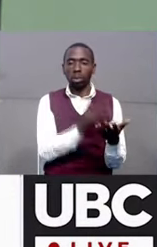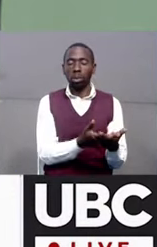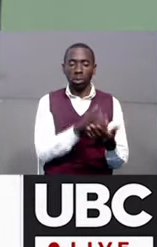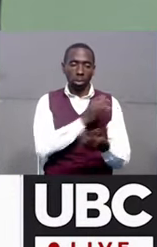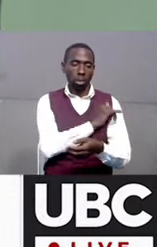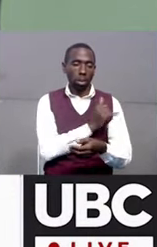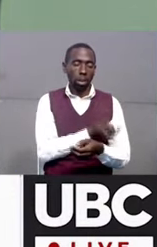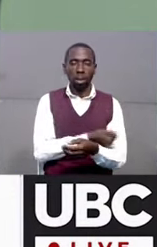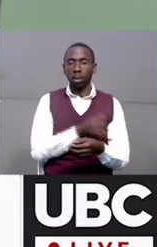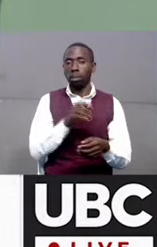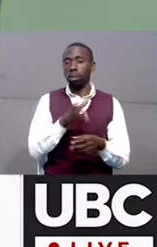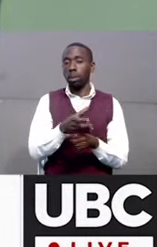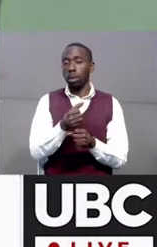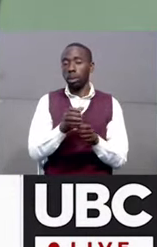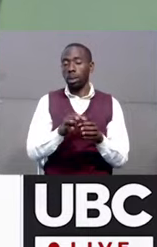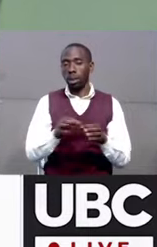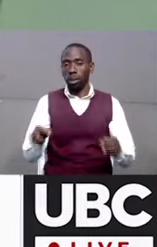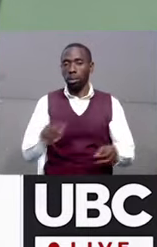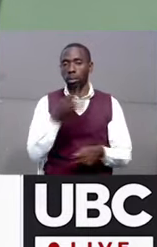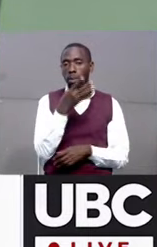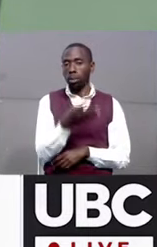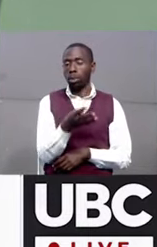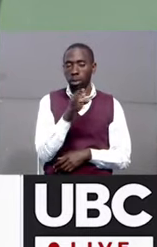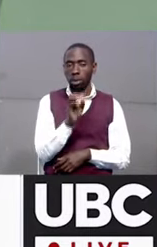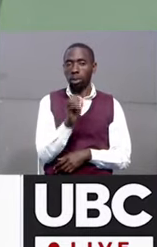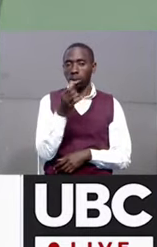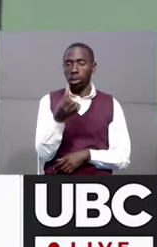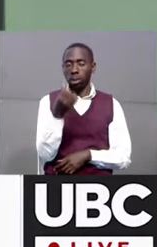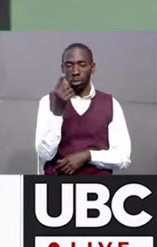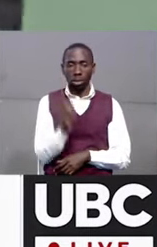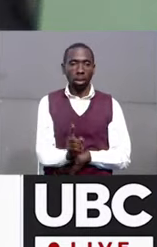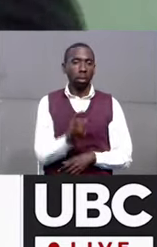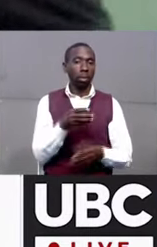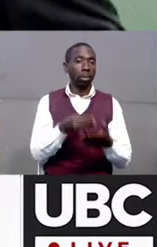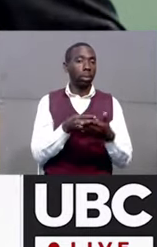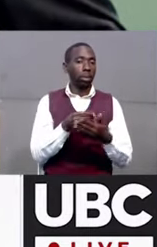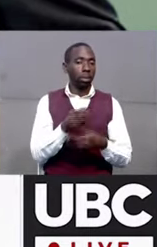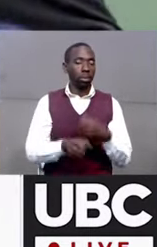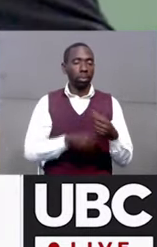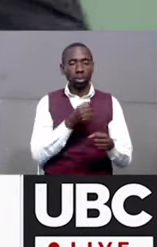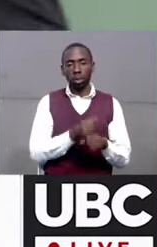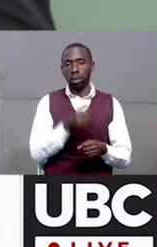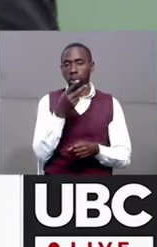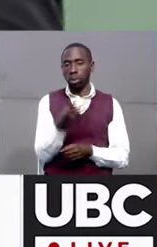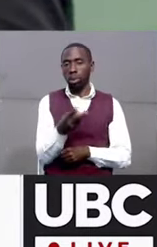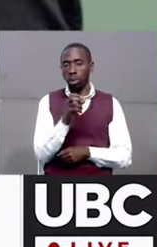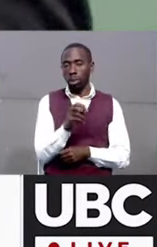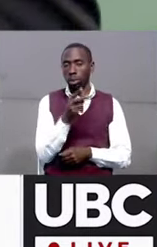vote 161, for the financial year 2024-2025. I beg to lay.